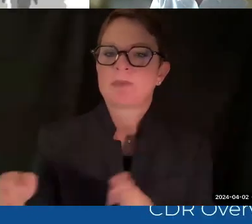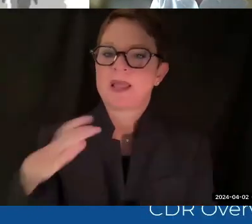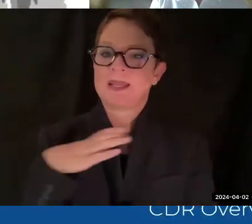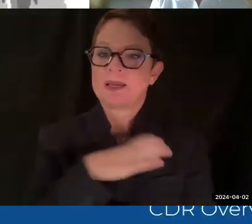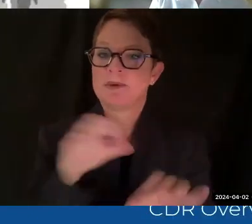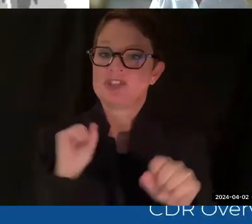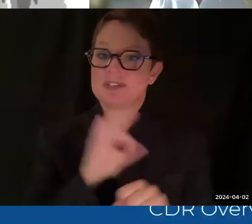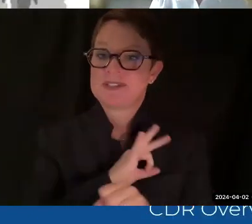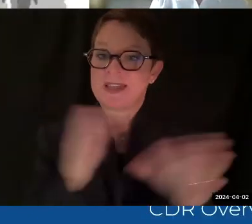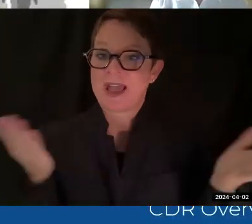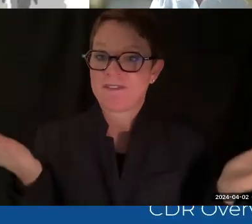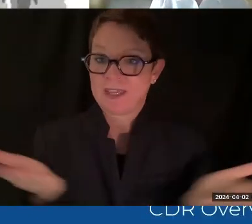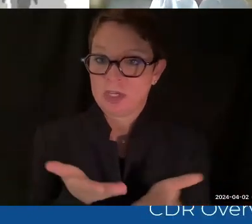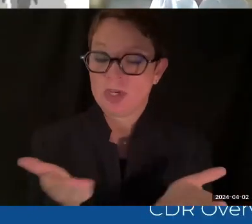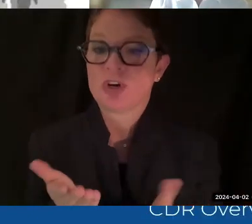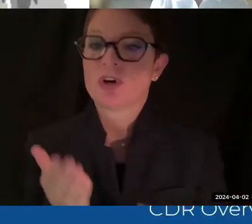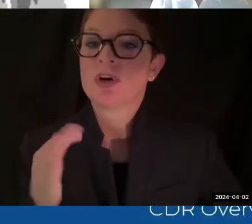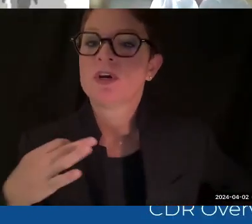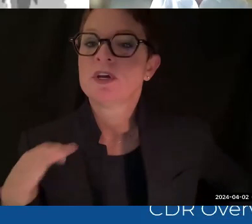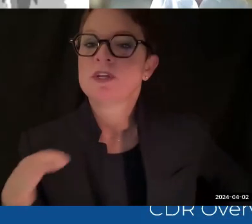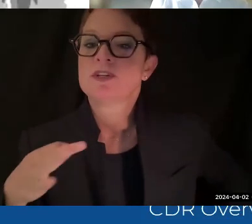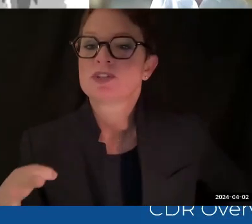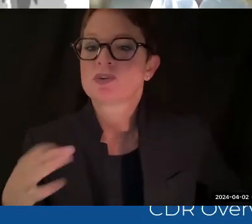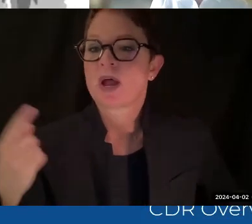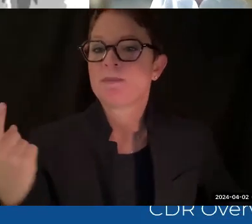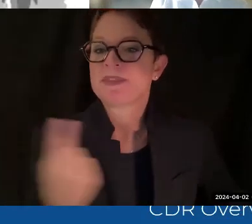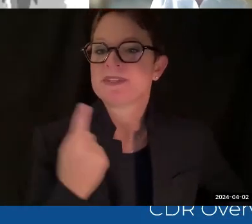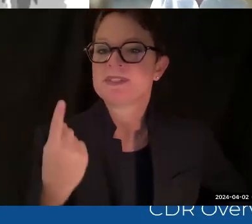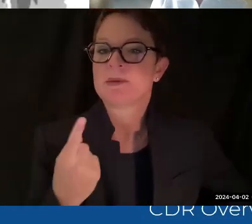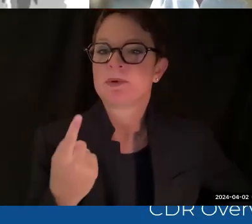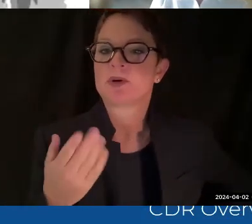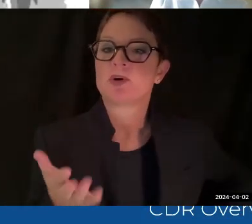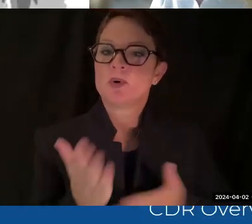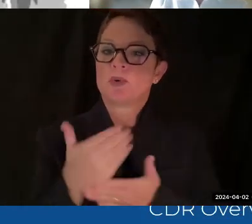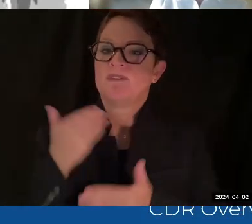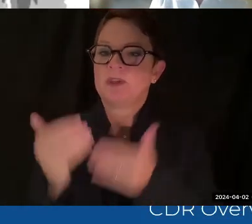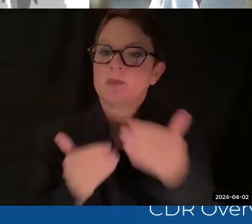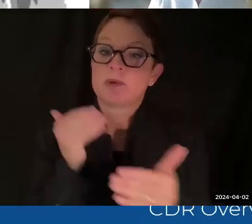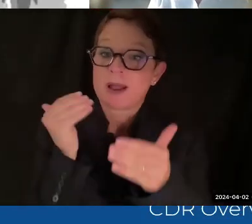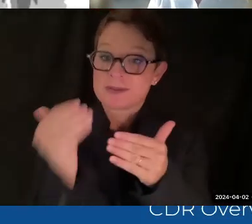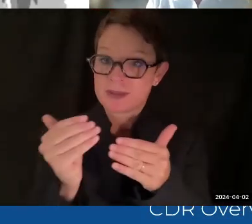staff to describe the typical civic design review process.